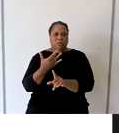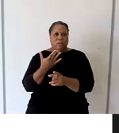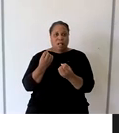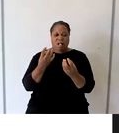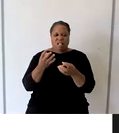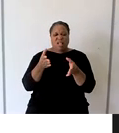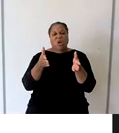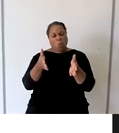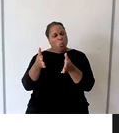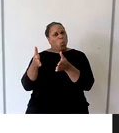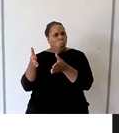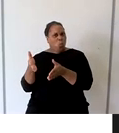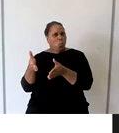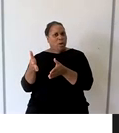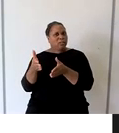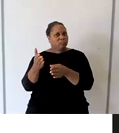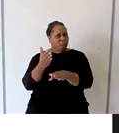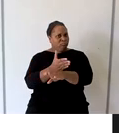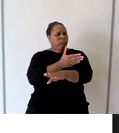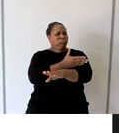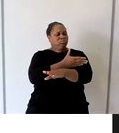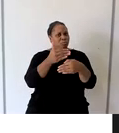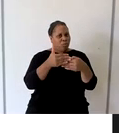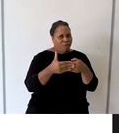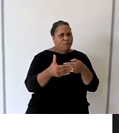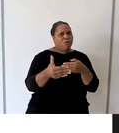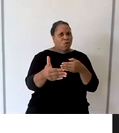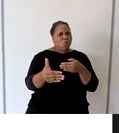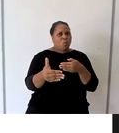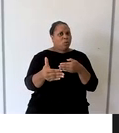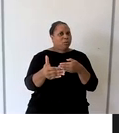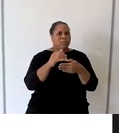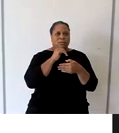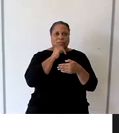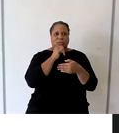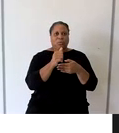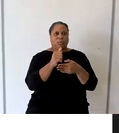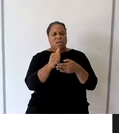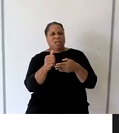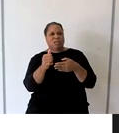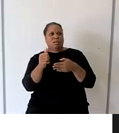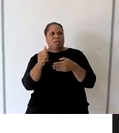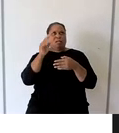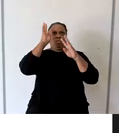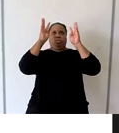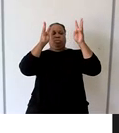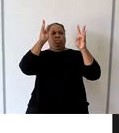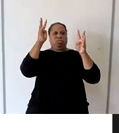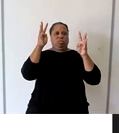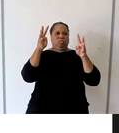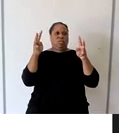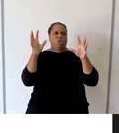ways that we can improve and move forward so that we're not perpetuating, you know, a world of exclusion